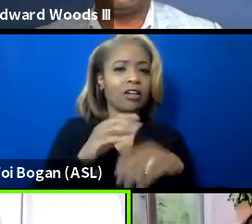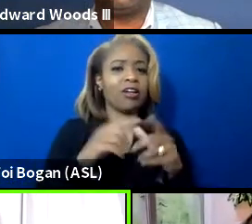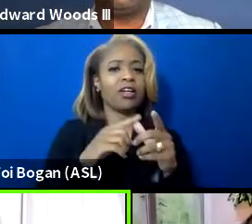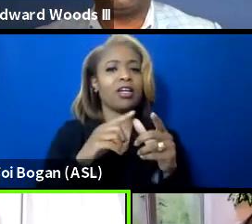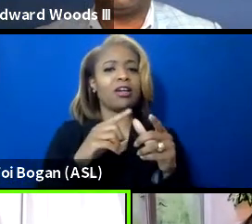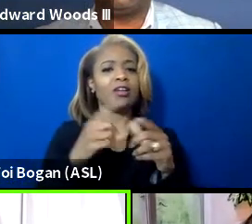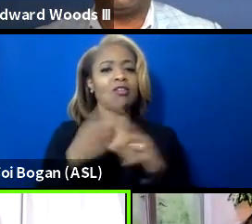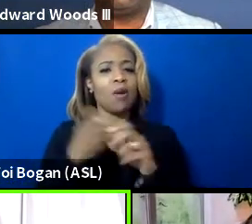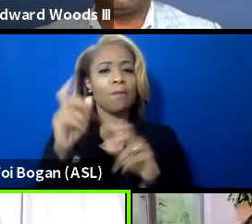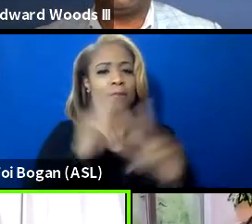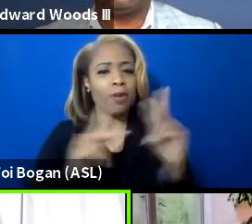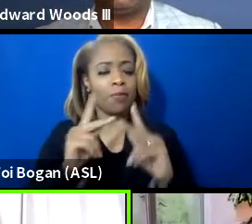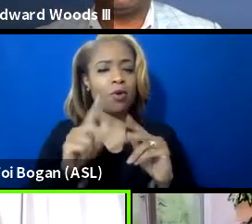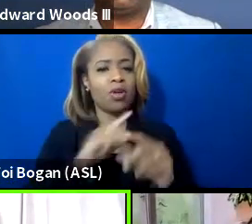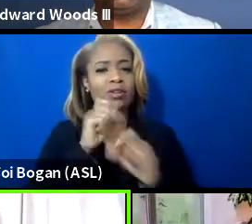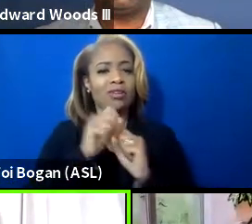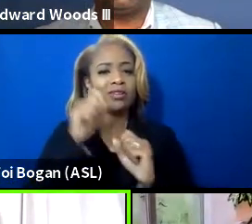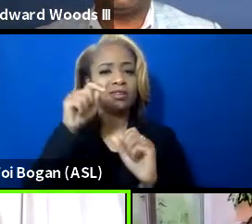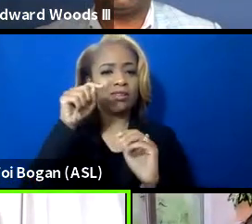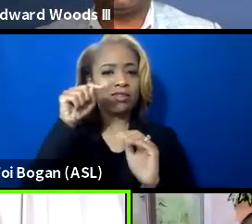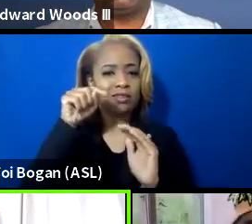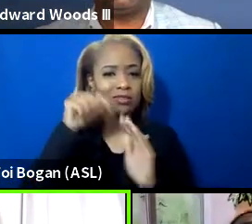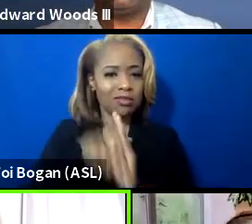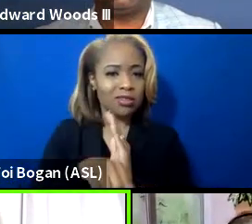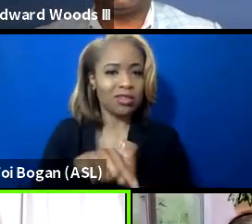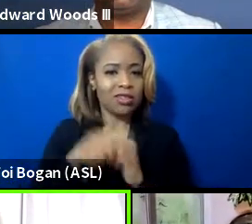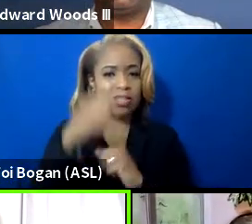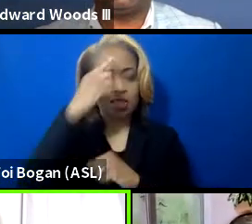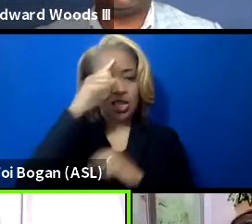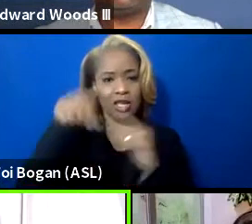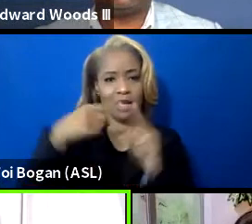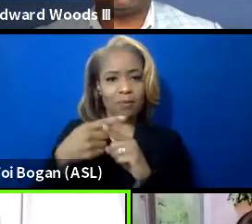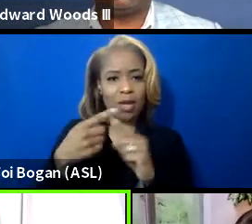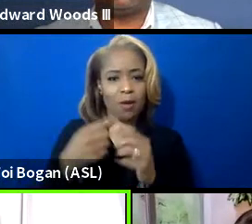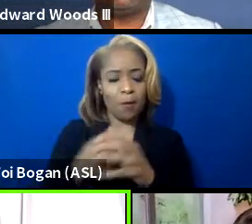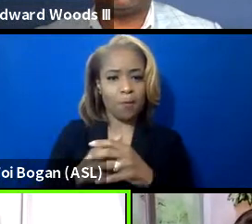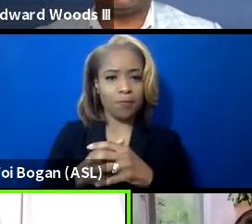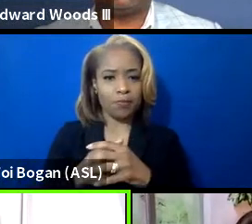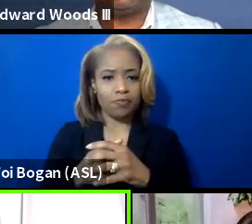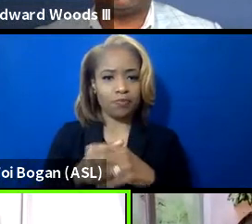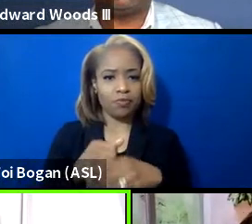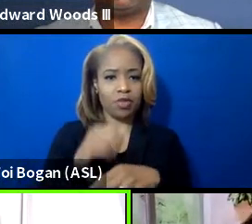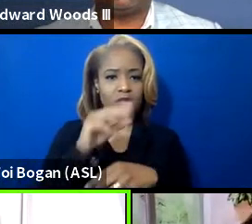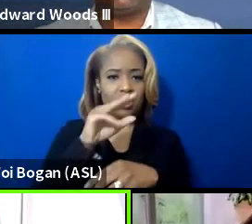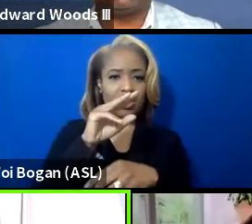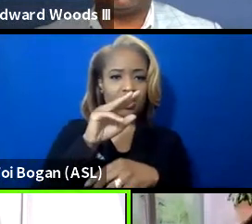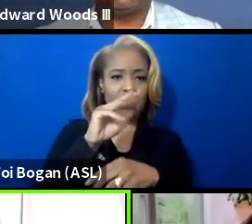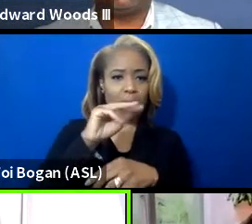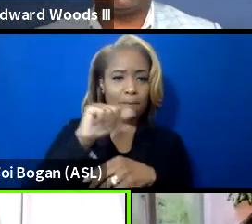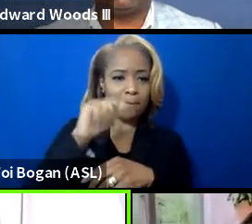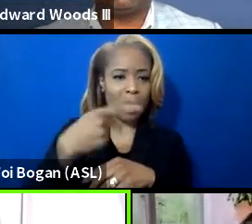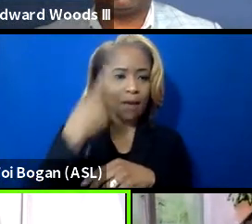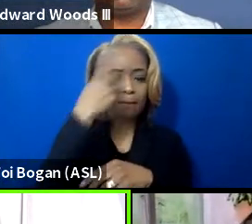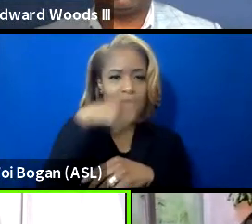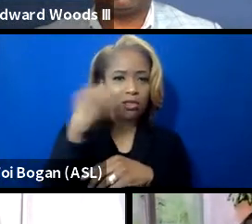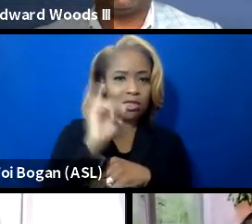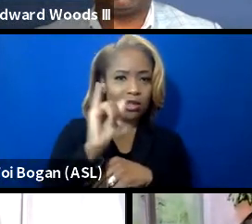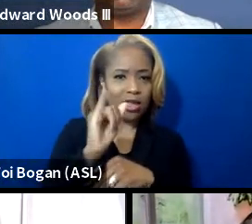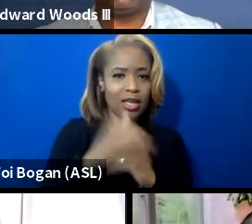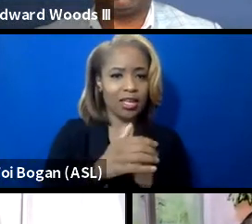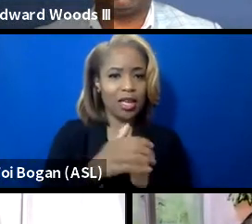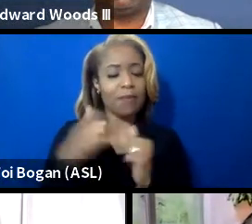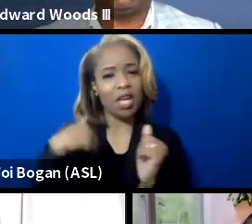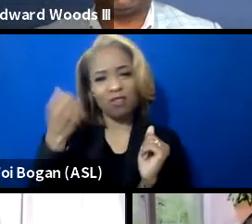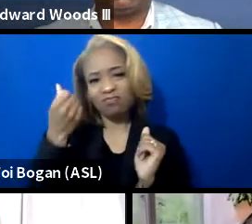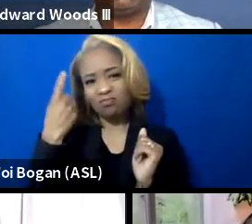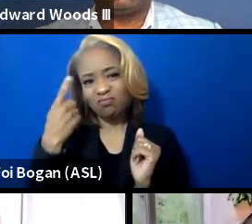to actually dig in and think about what a map is going to look like. And I can relate